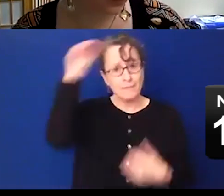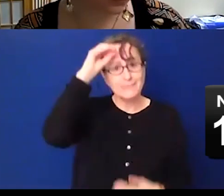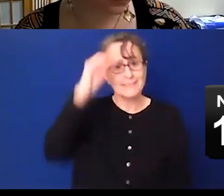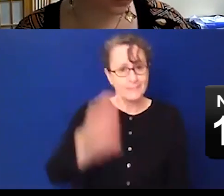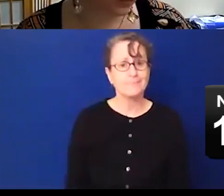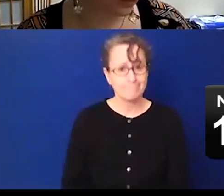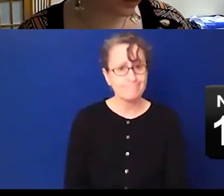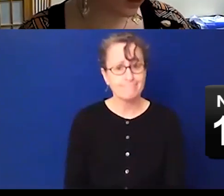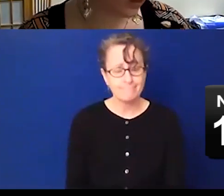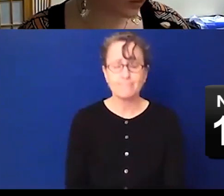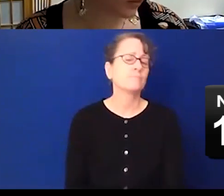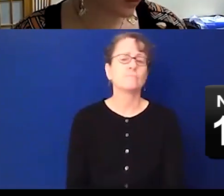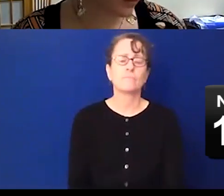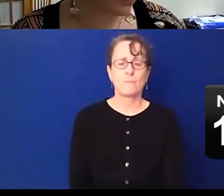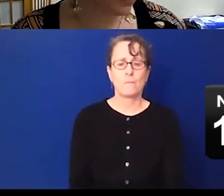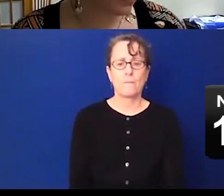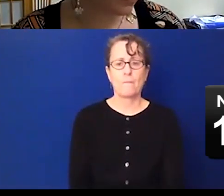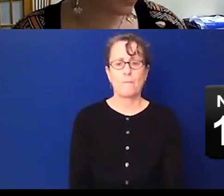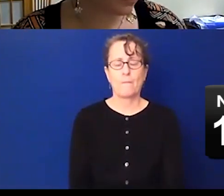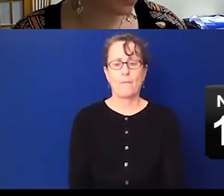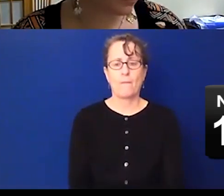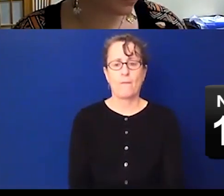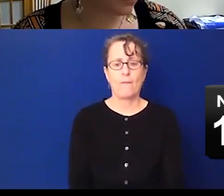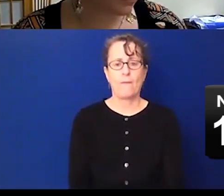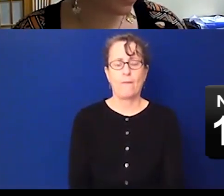I guess I keep going back to